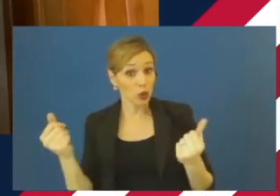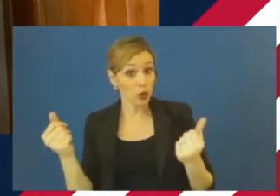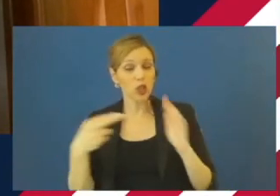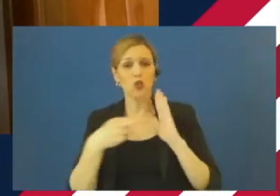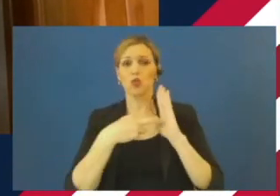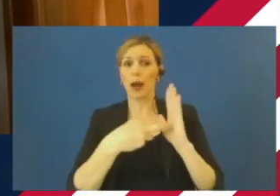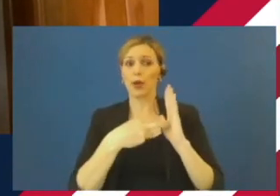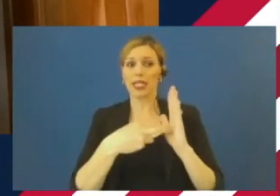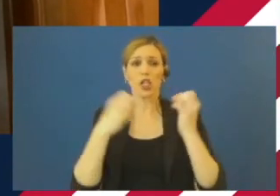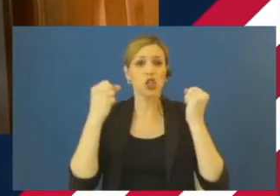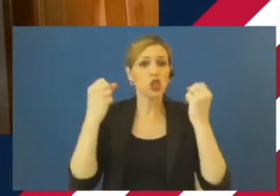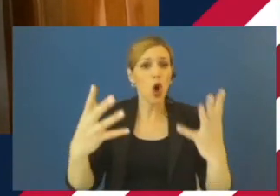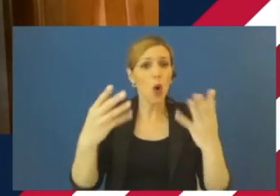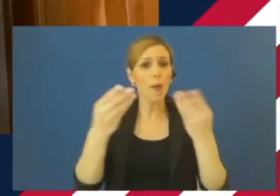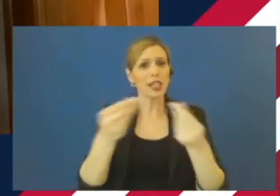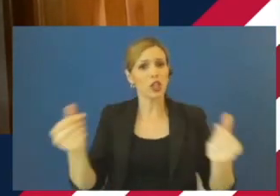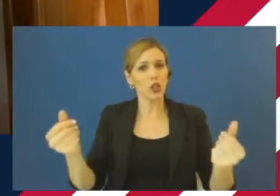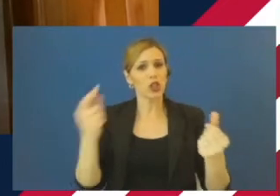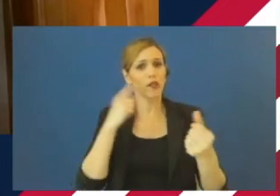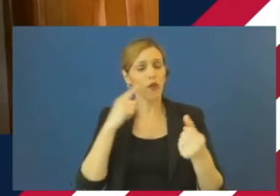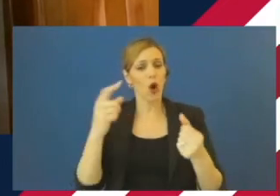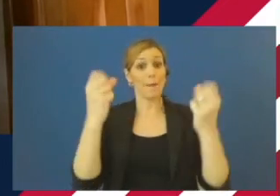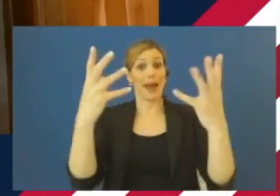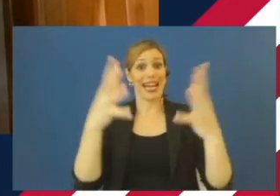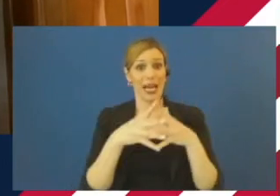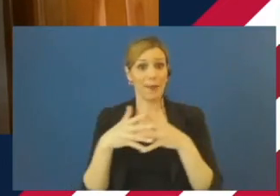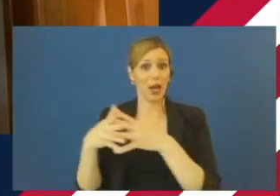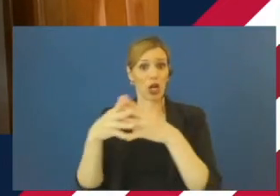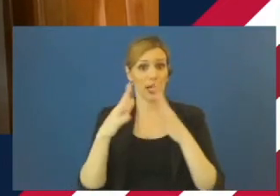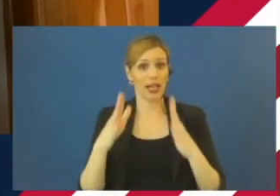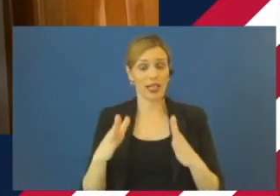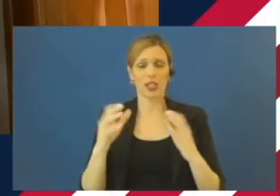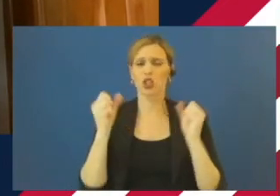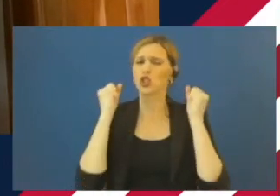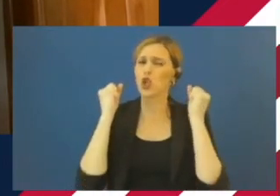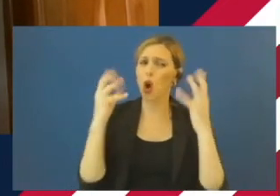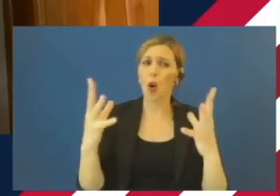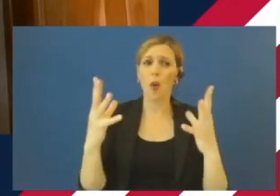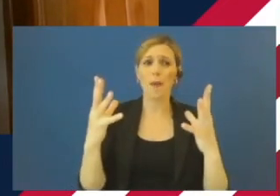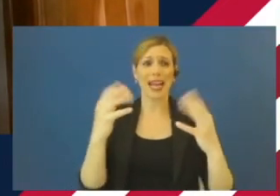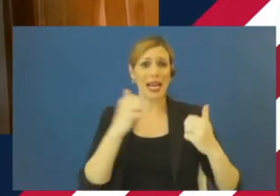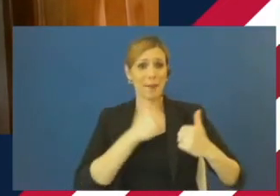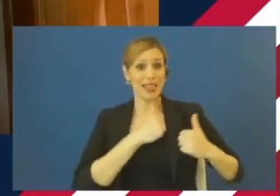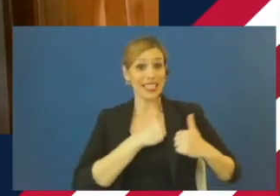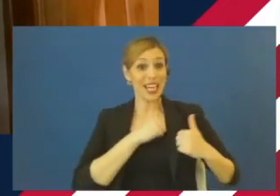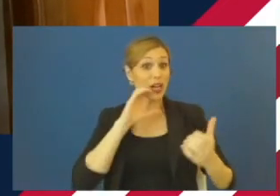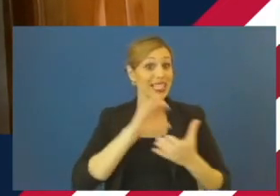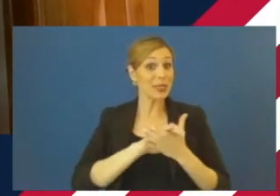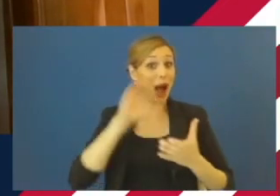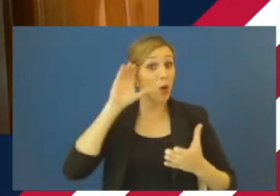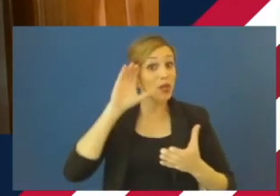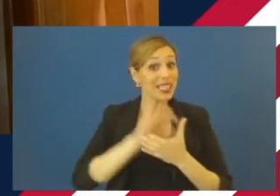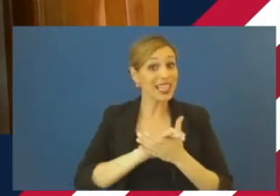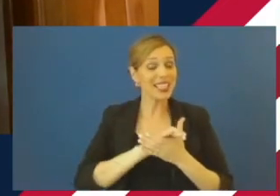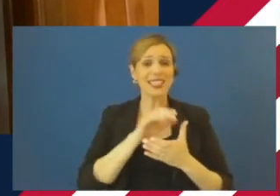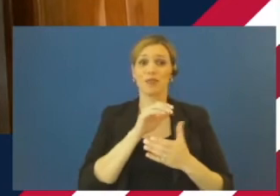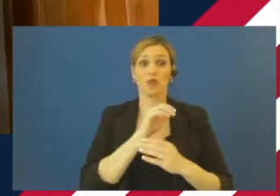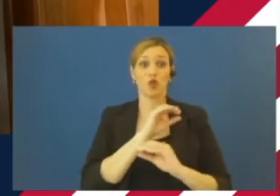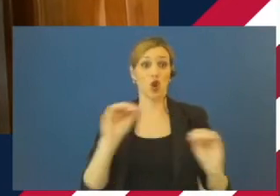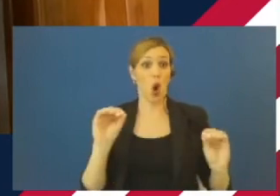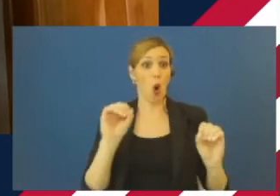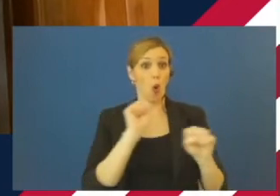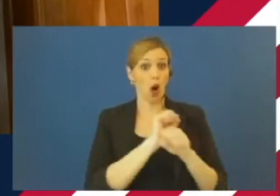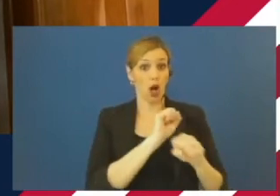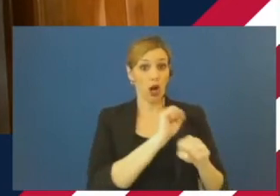for Americans at large. We face staggering unemployment numbers for our military spouses. We need and have earned the right to accessible